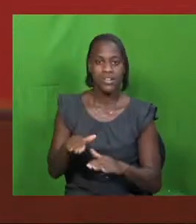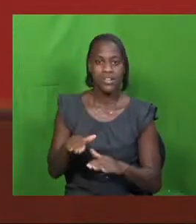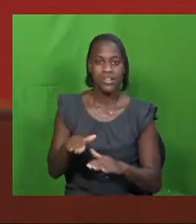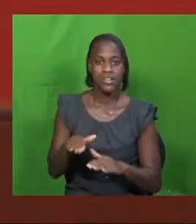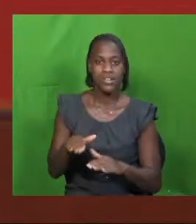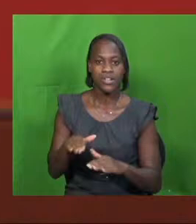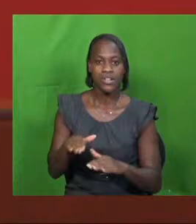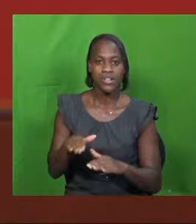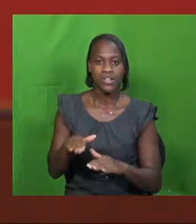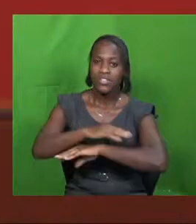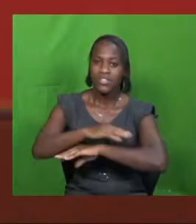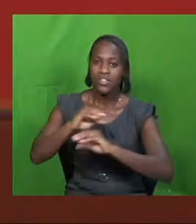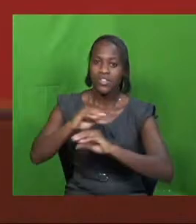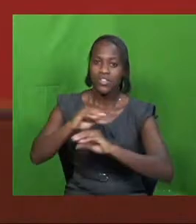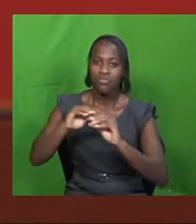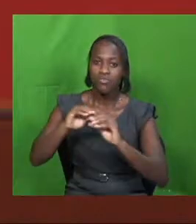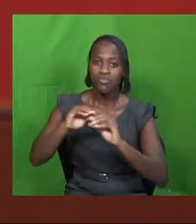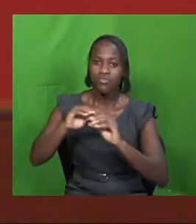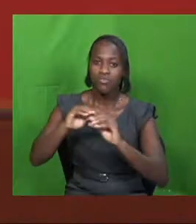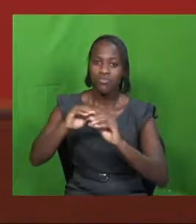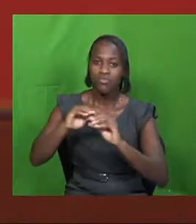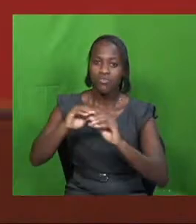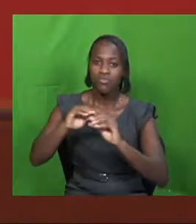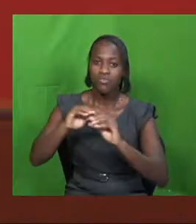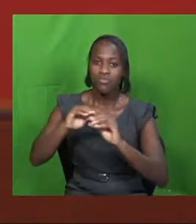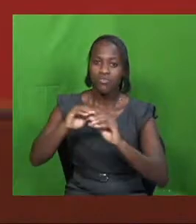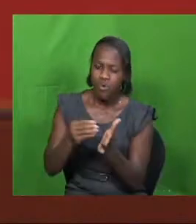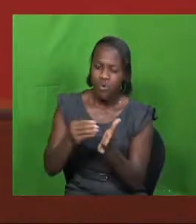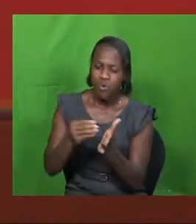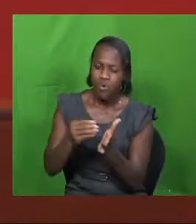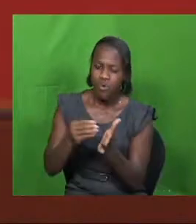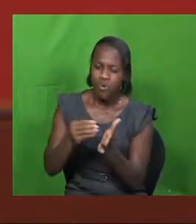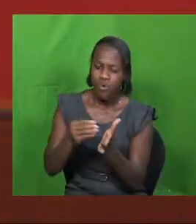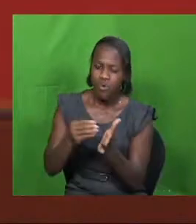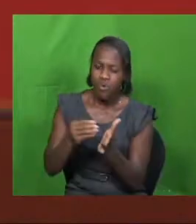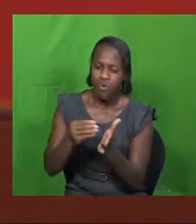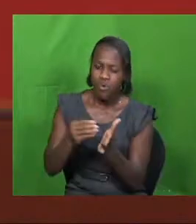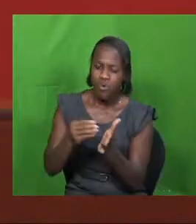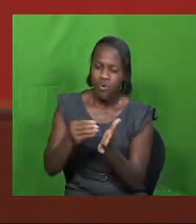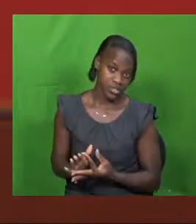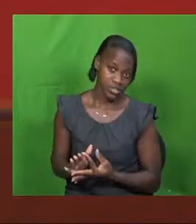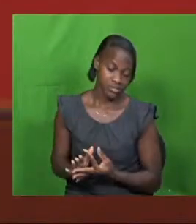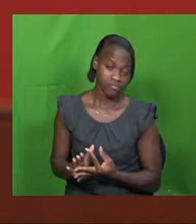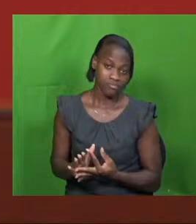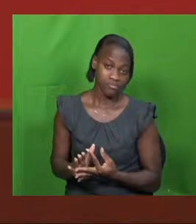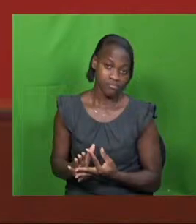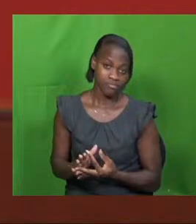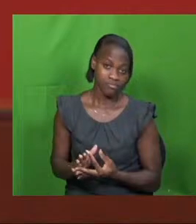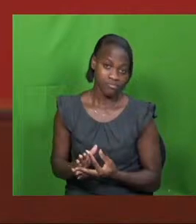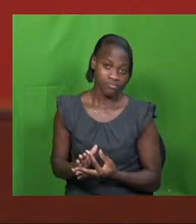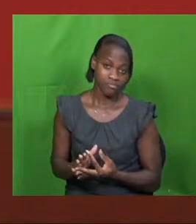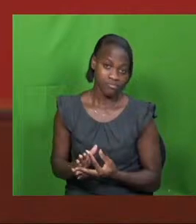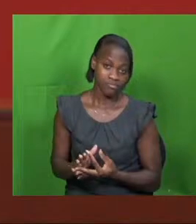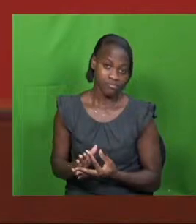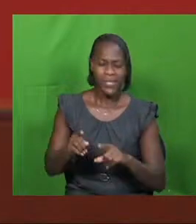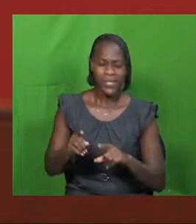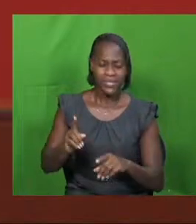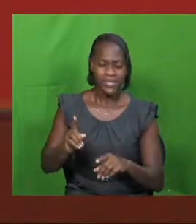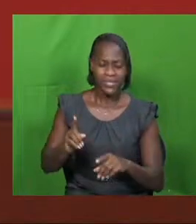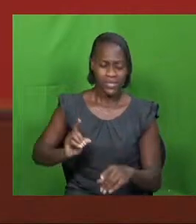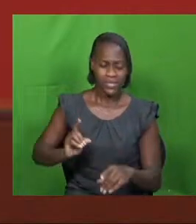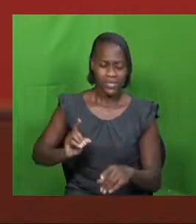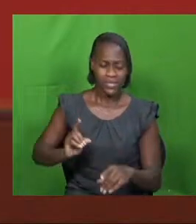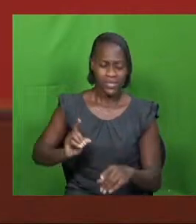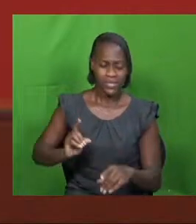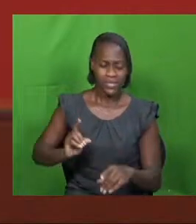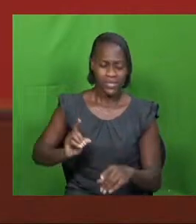immediately photocopied and distributed. And so we'll look at that. But the committees themselves